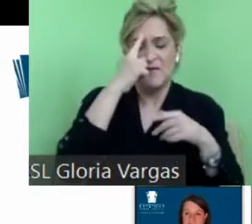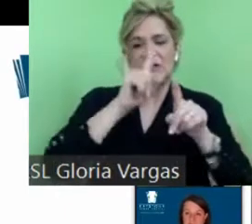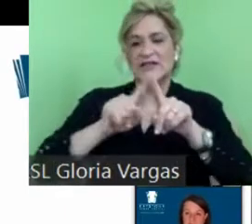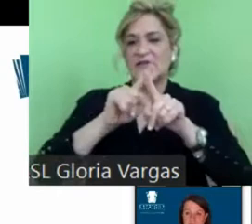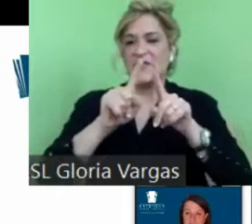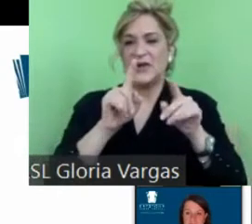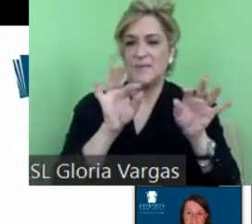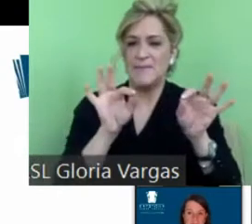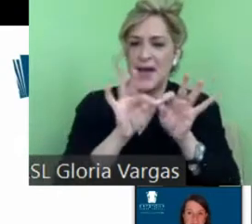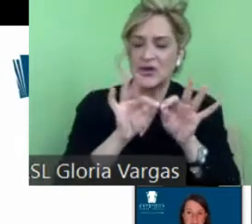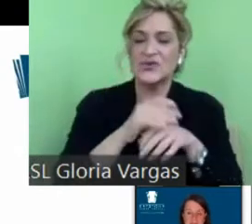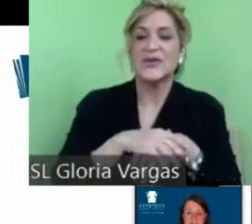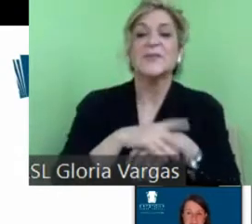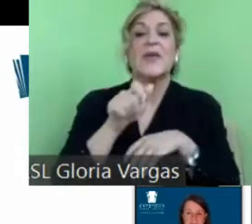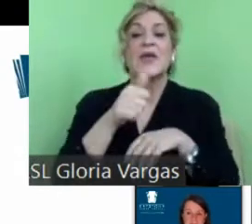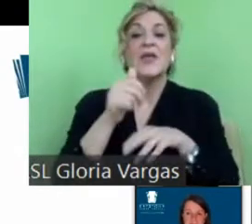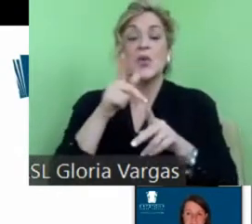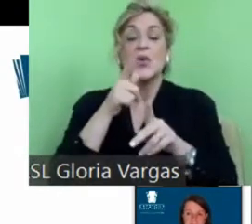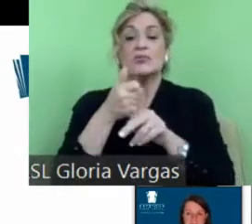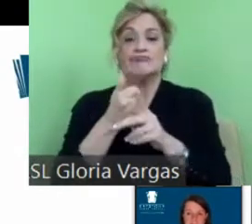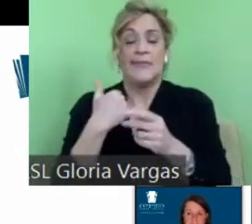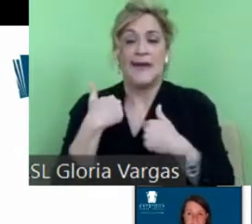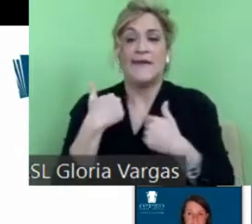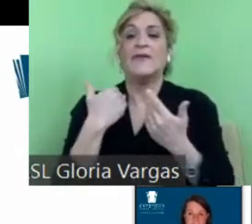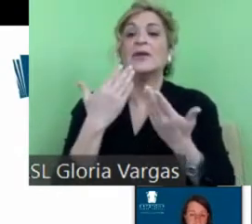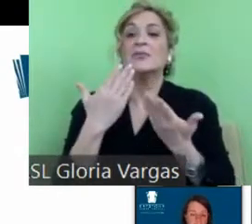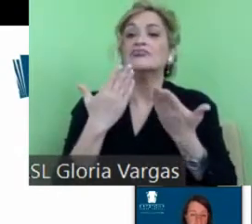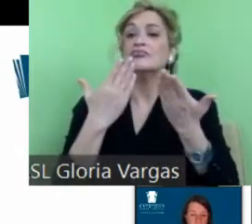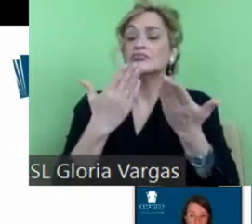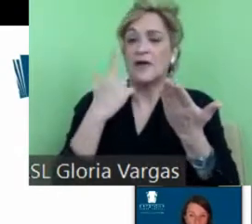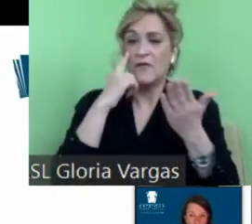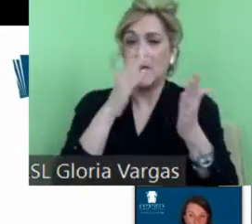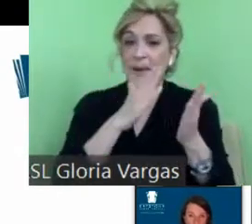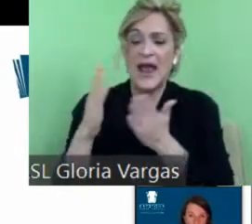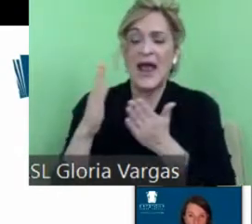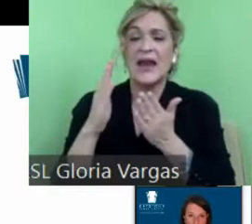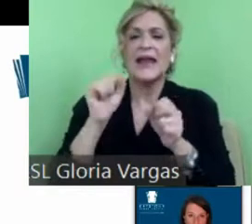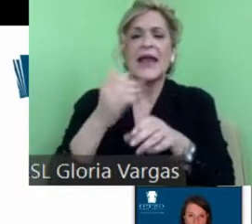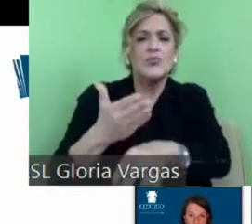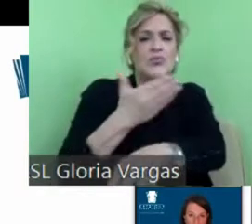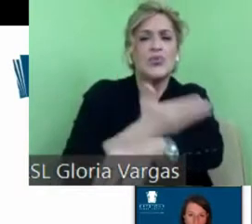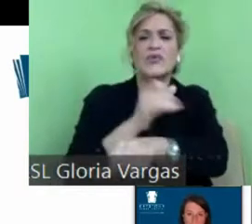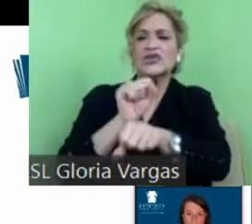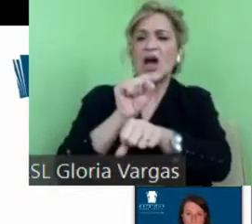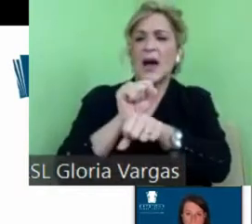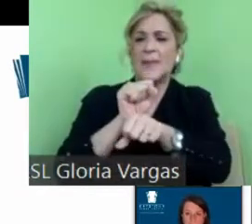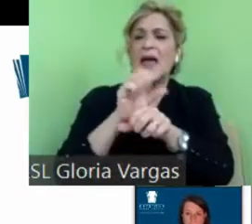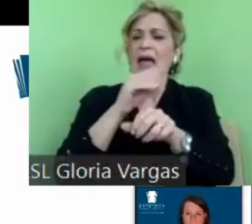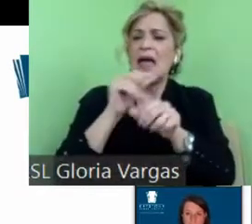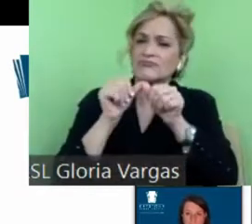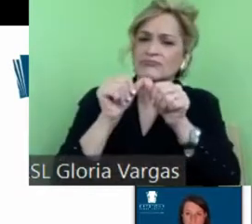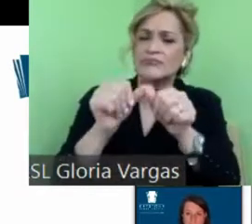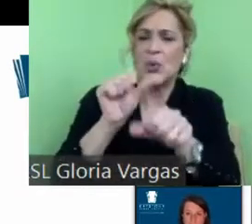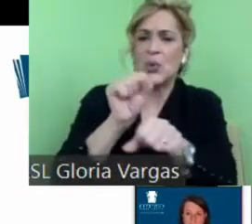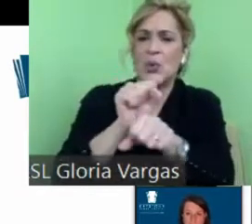the person-directed career planning can improve job satisfaction and retention. When a job seeker is the